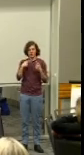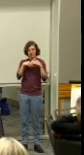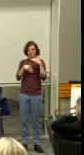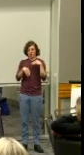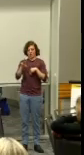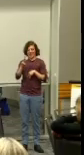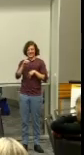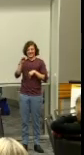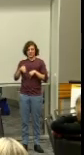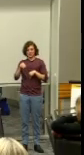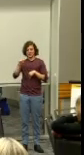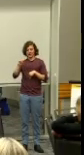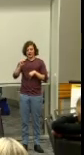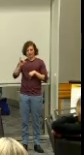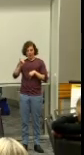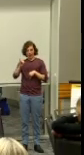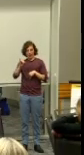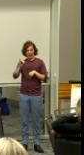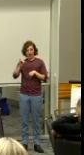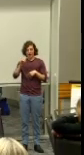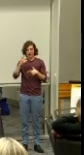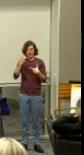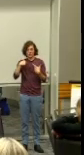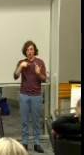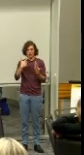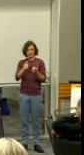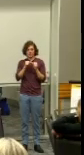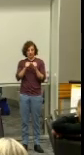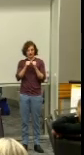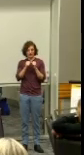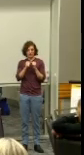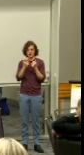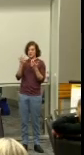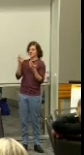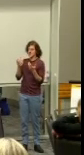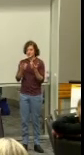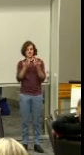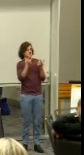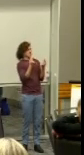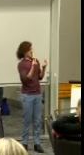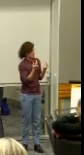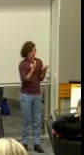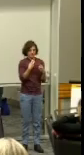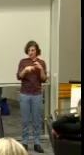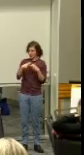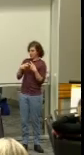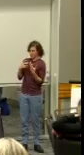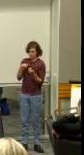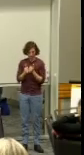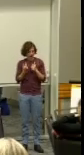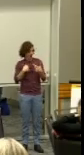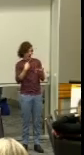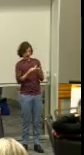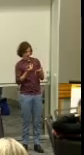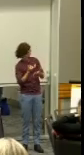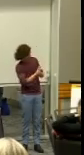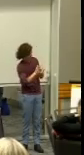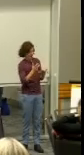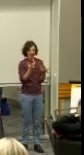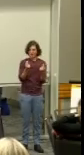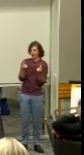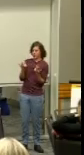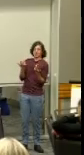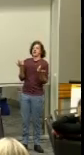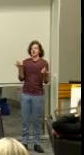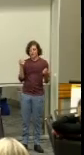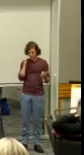so that's been the consistent conundrum, and how are we funding things, and how are we building out that subsidy level to be able to